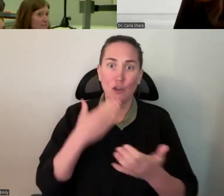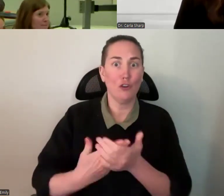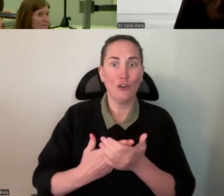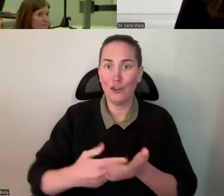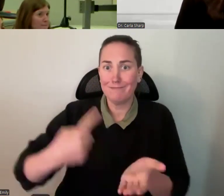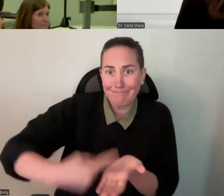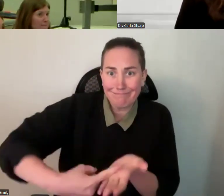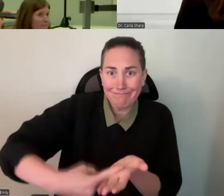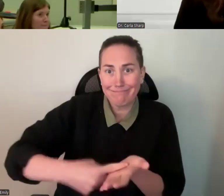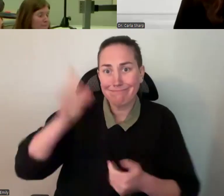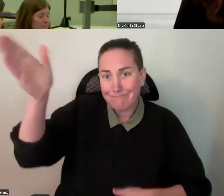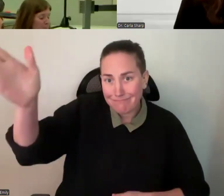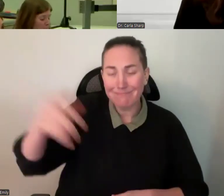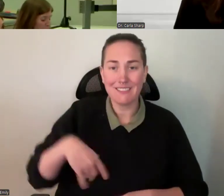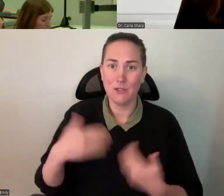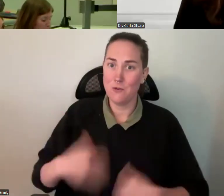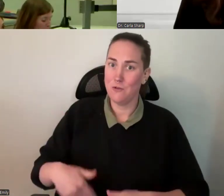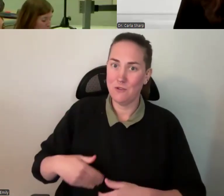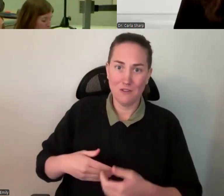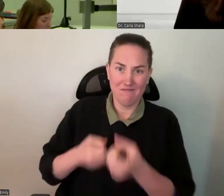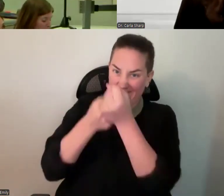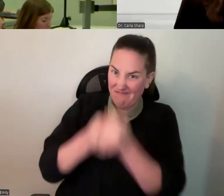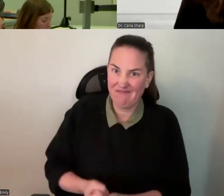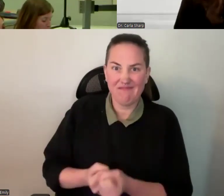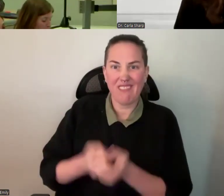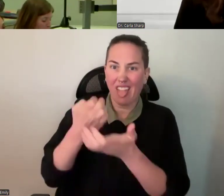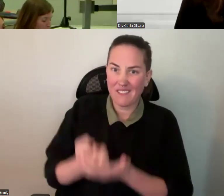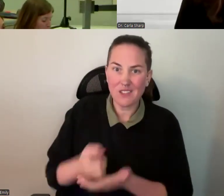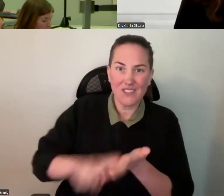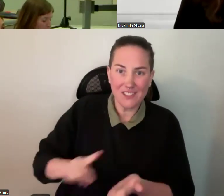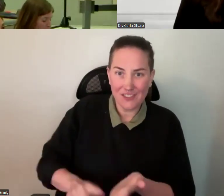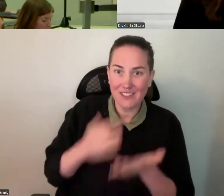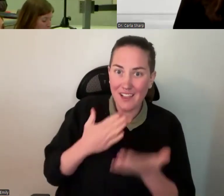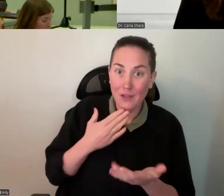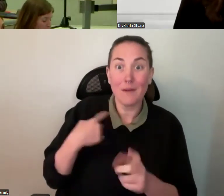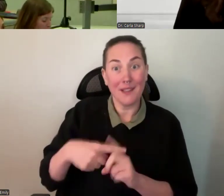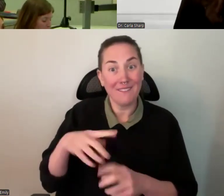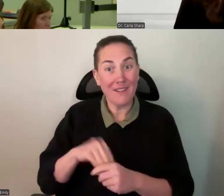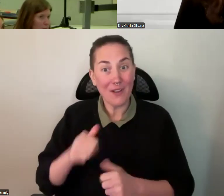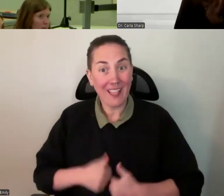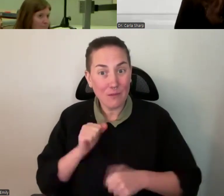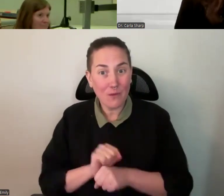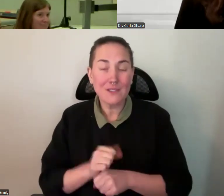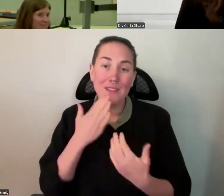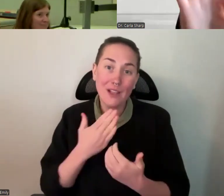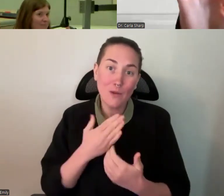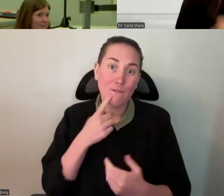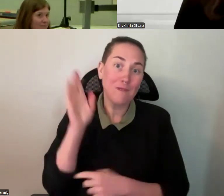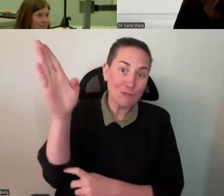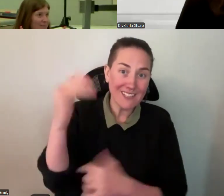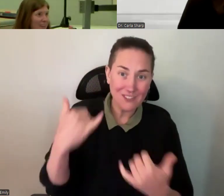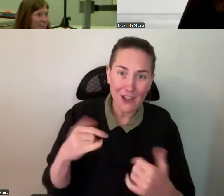talk, well backed by a lot of research and your life's work. So thank you so much for being with us, and thank you to all of you. Thank